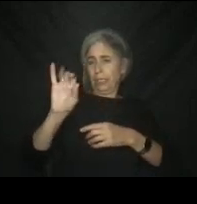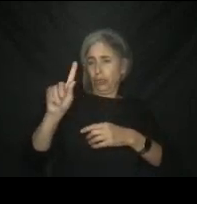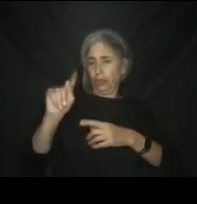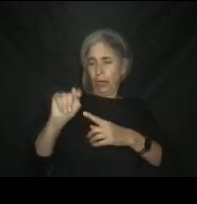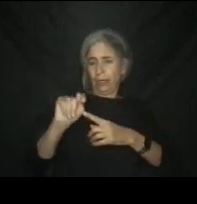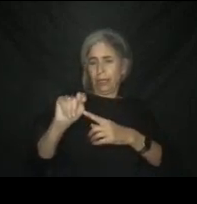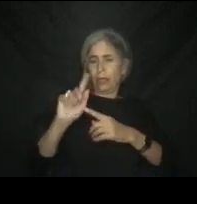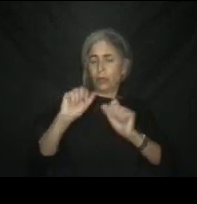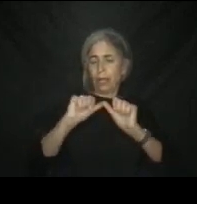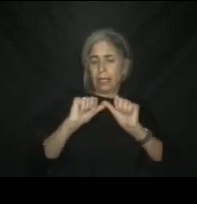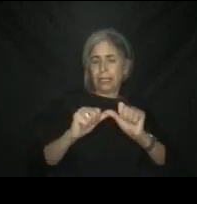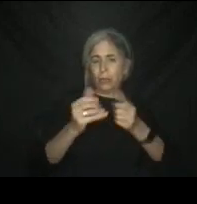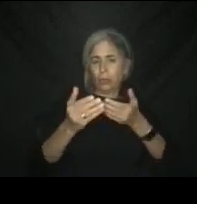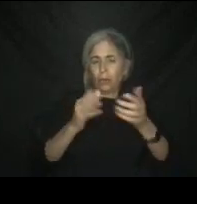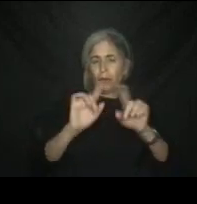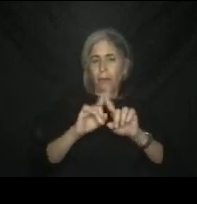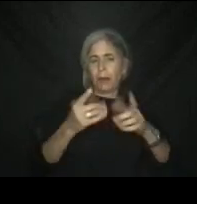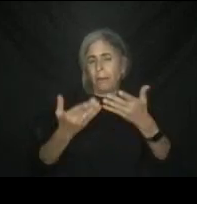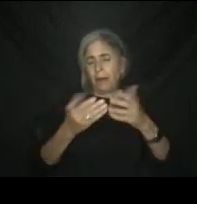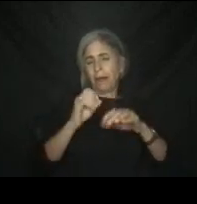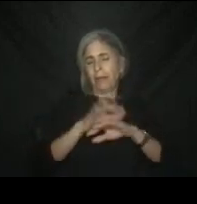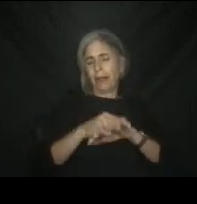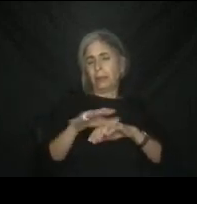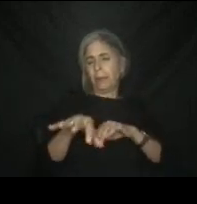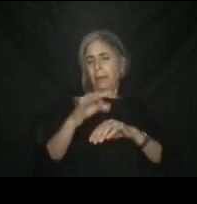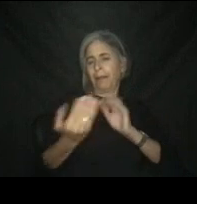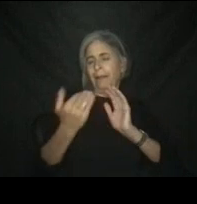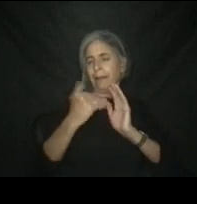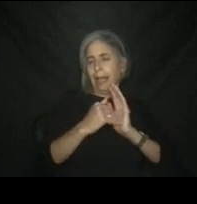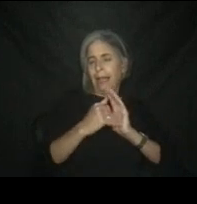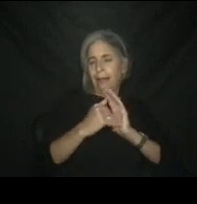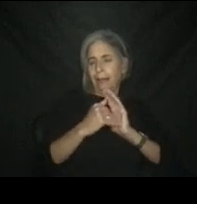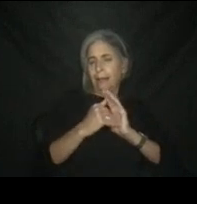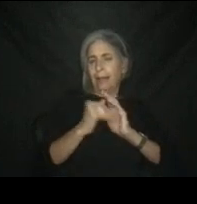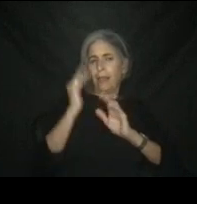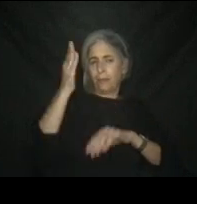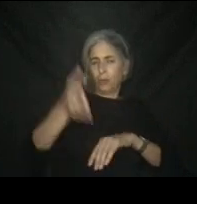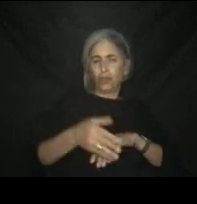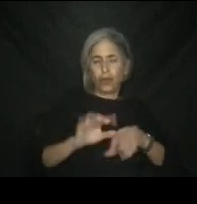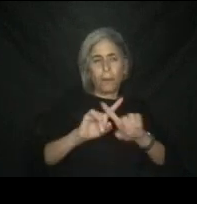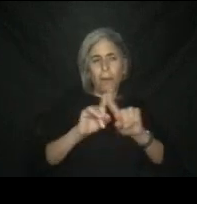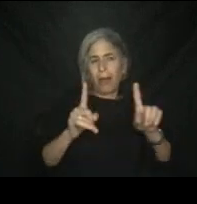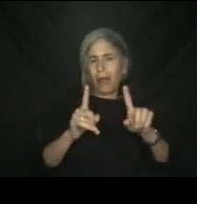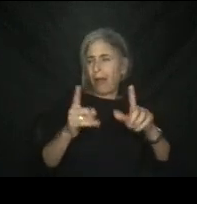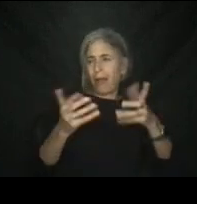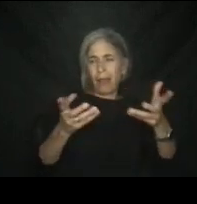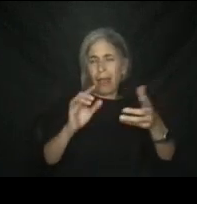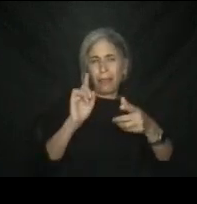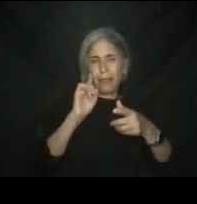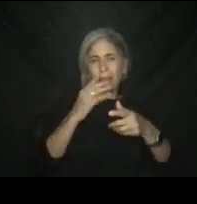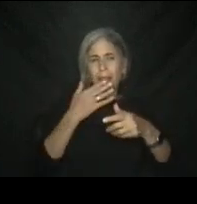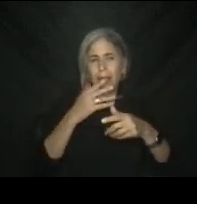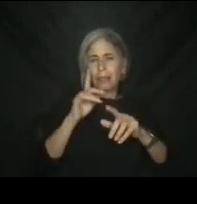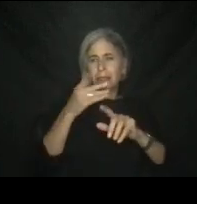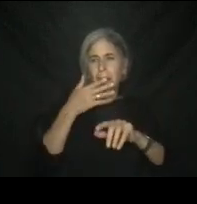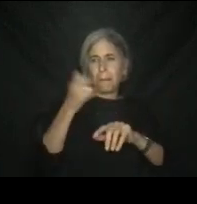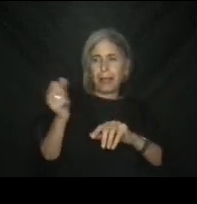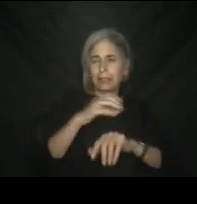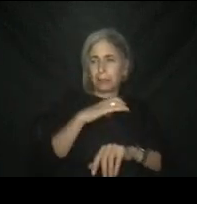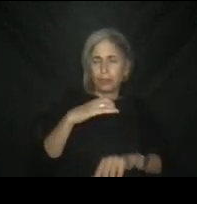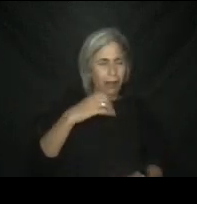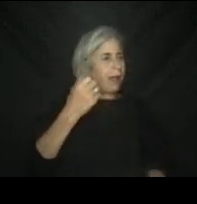could continue serving, but it might affect your ability to be reelected. But other than that, I think that's the best information I can give you on that.